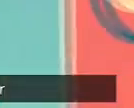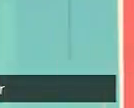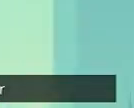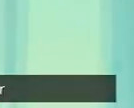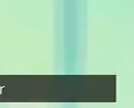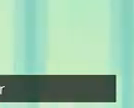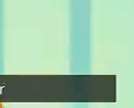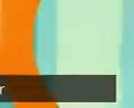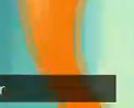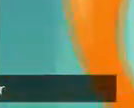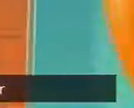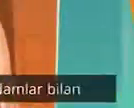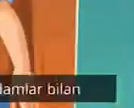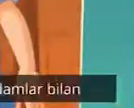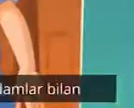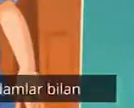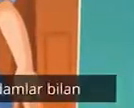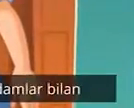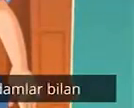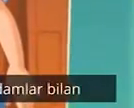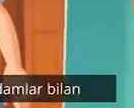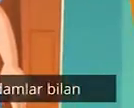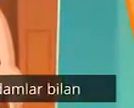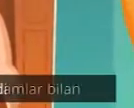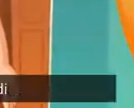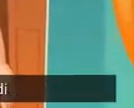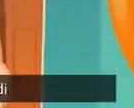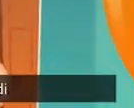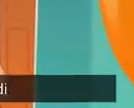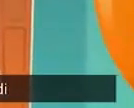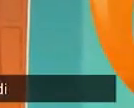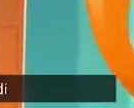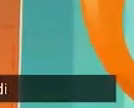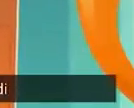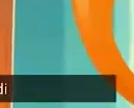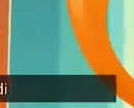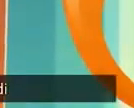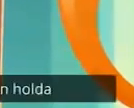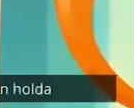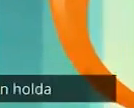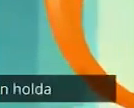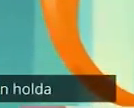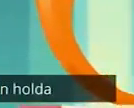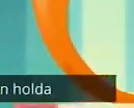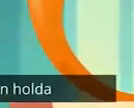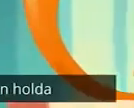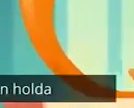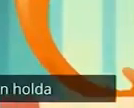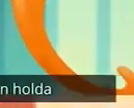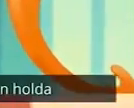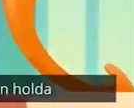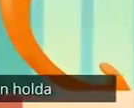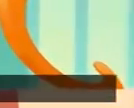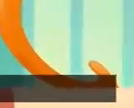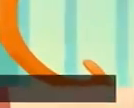When going to networking events, for example, museums, parks, and etc., it can be tempting to spend time speaking to people you already